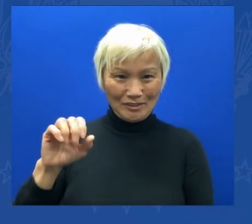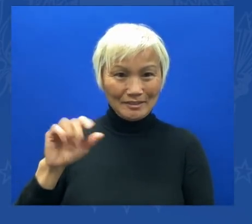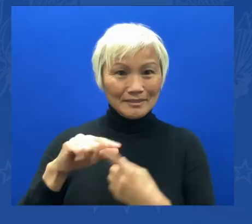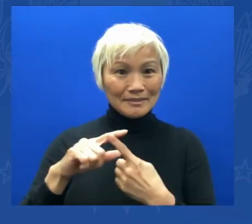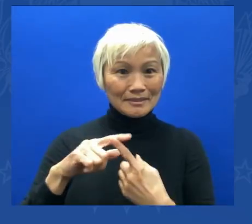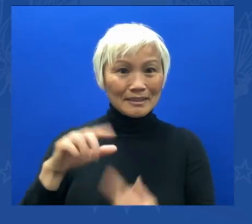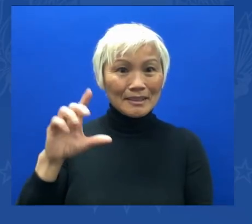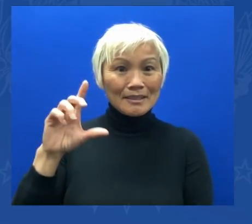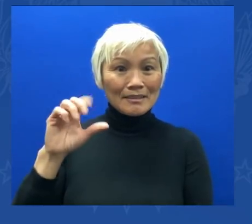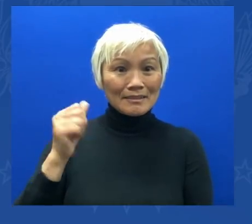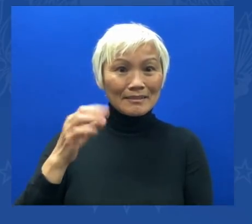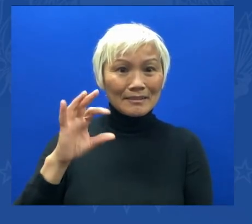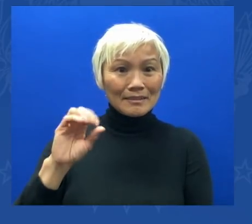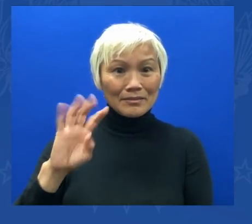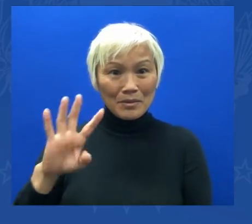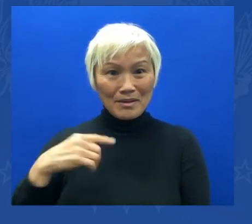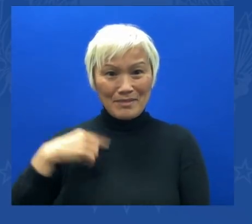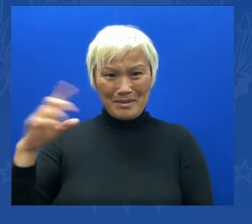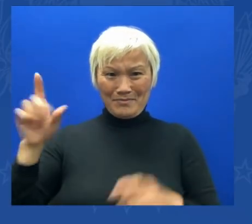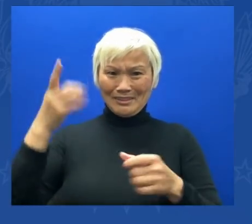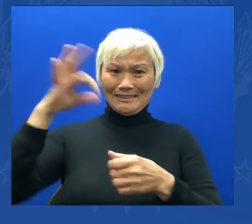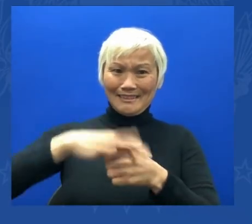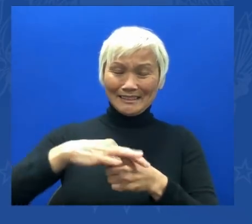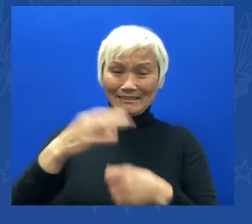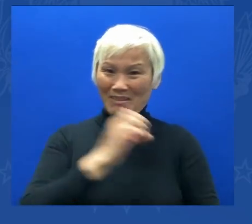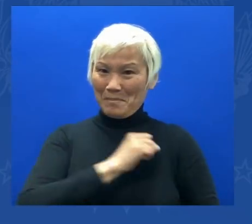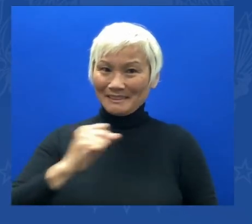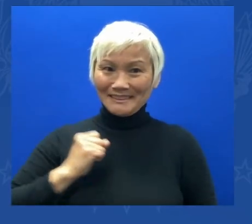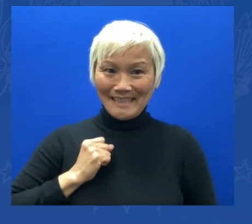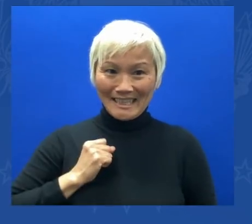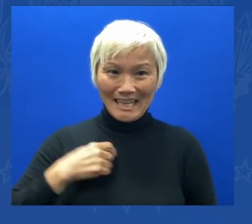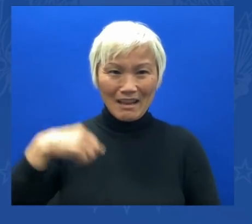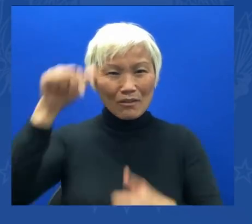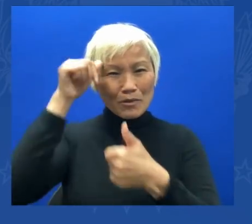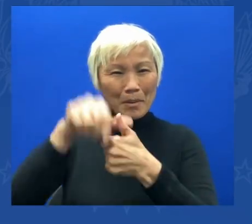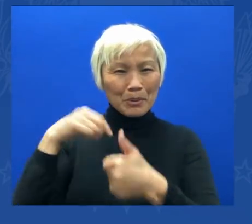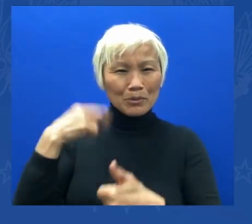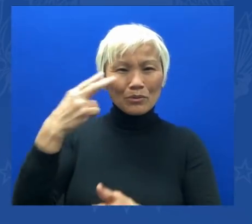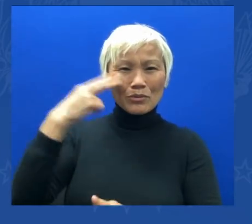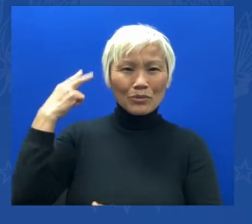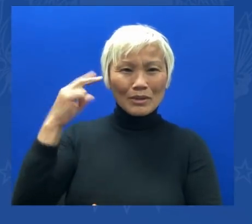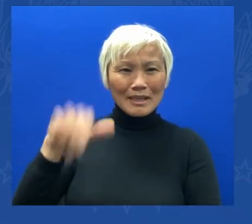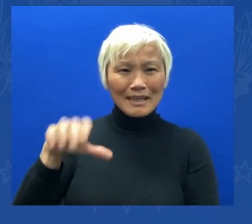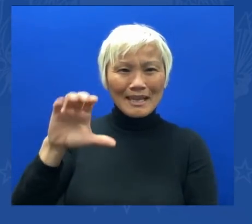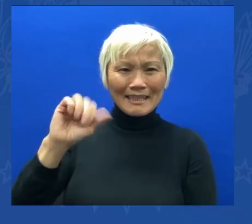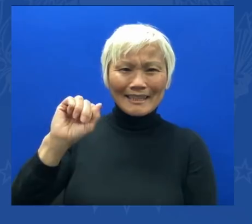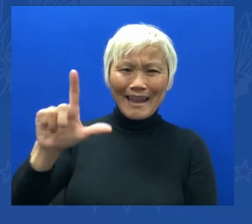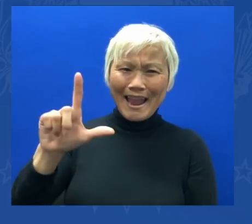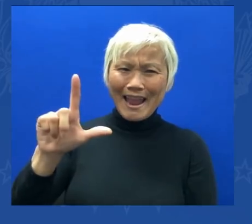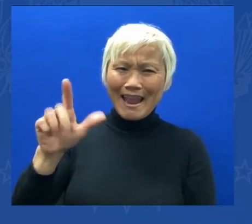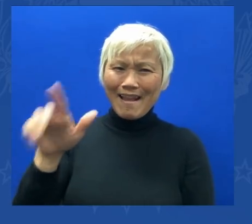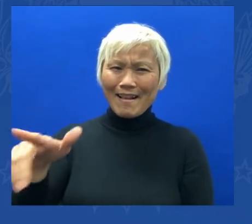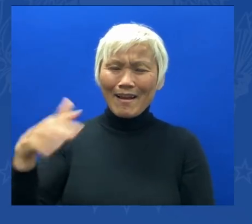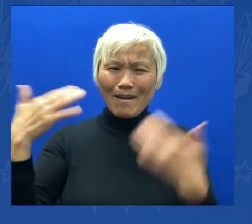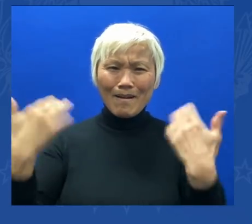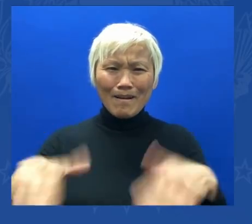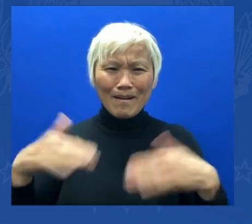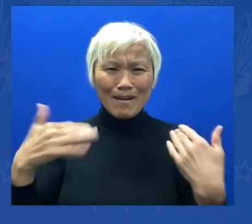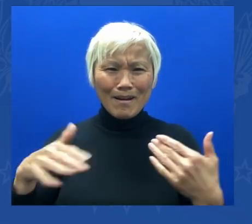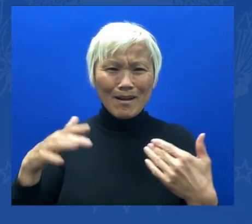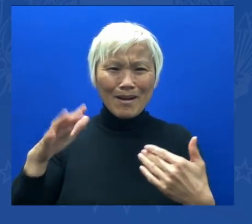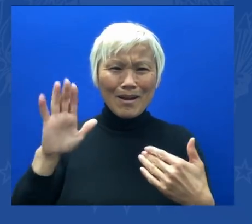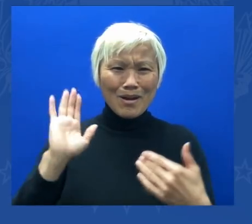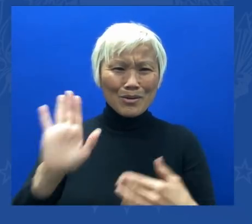Senate. I remember telling him, Cal, just be yourself. Get up there, speak from the heart. You're going to be great, kid. You're going to do it well.